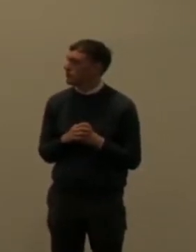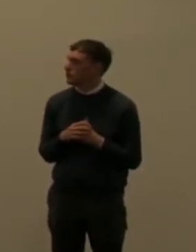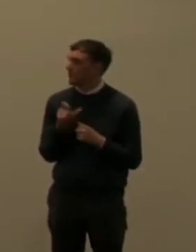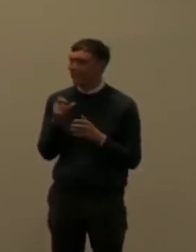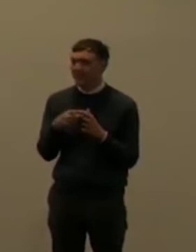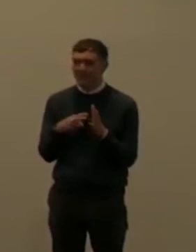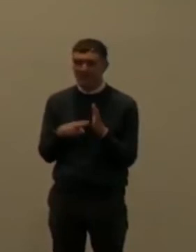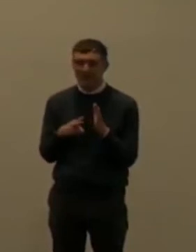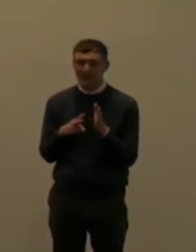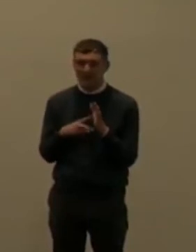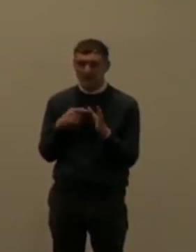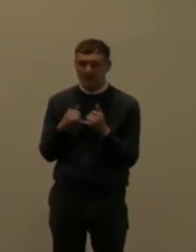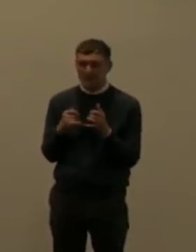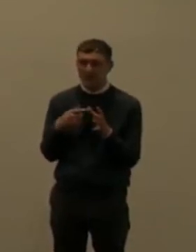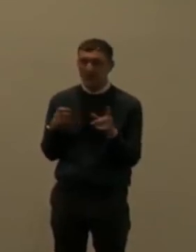app,